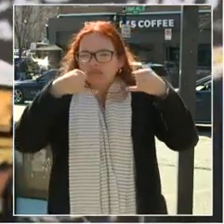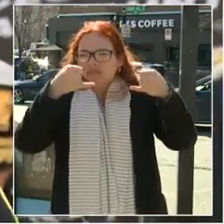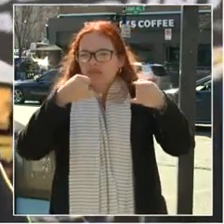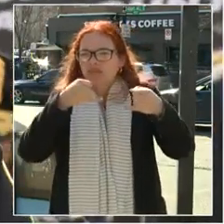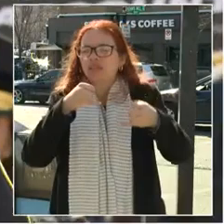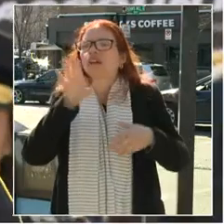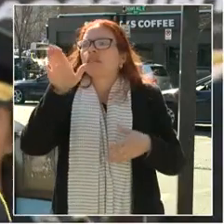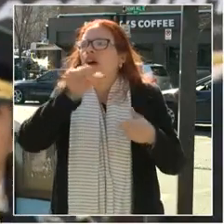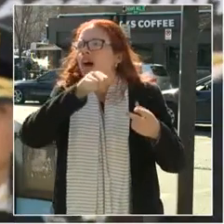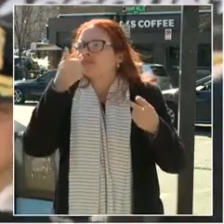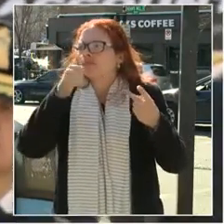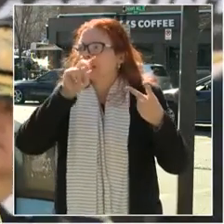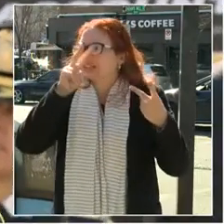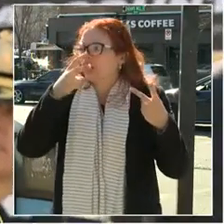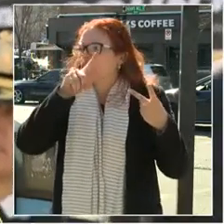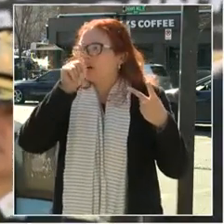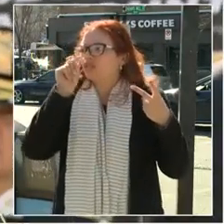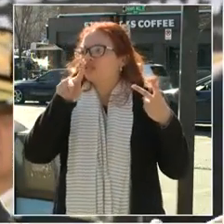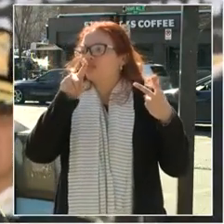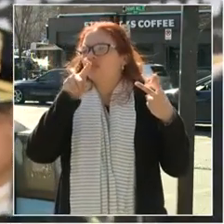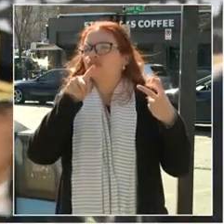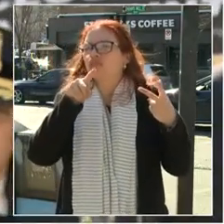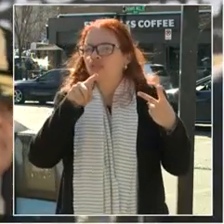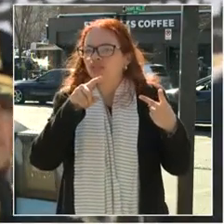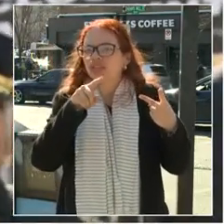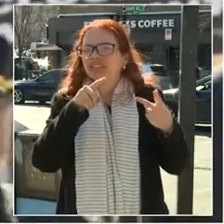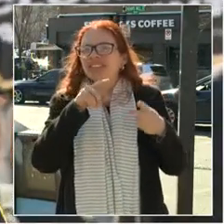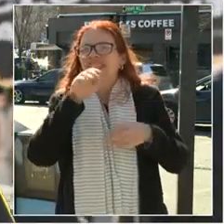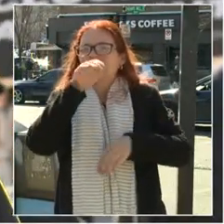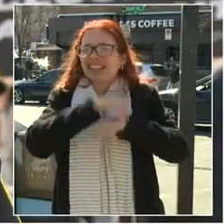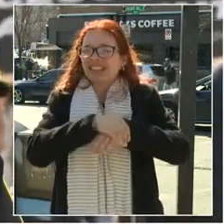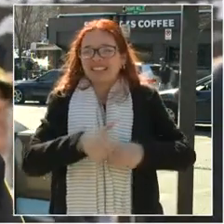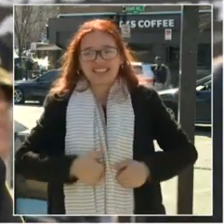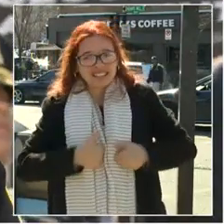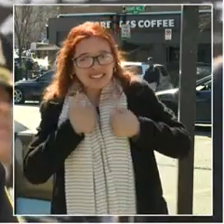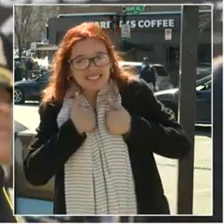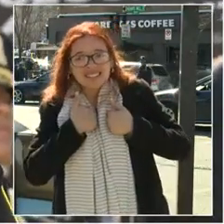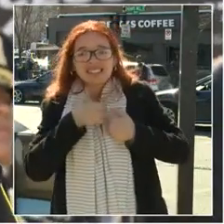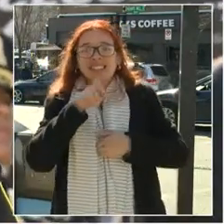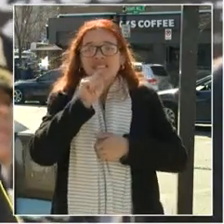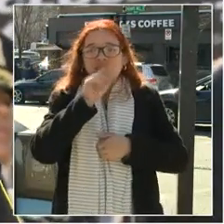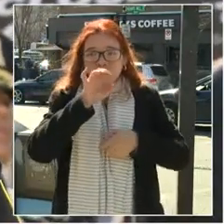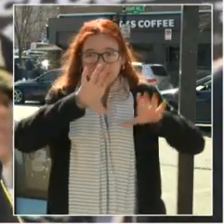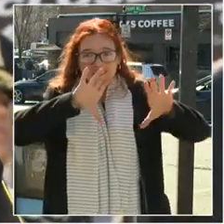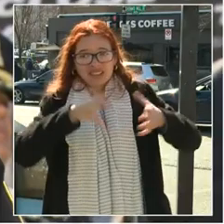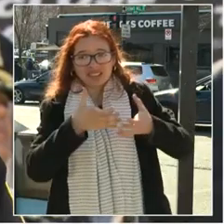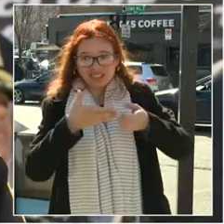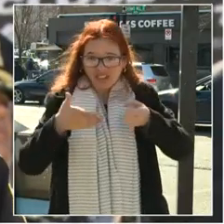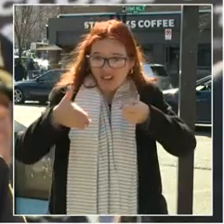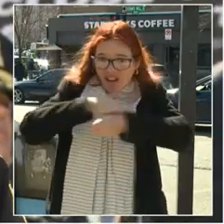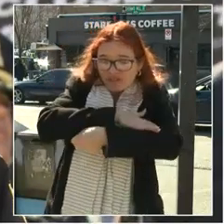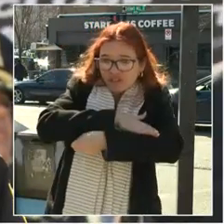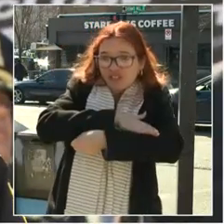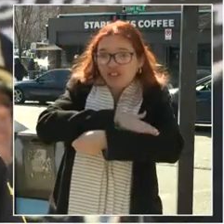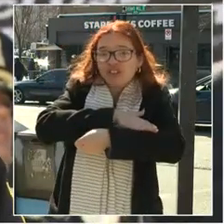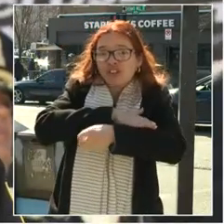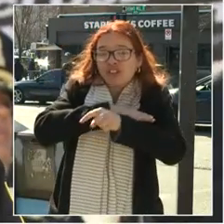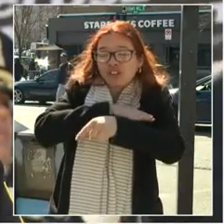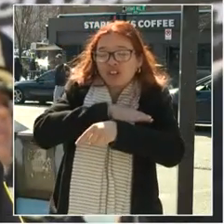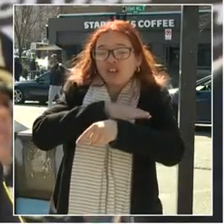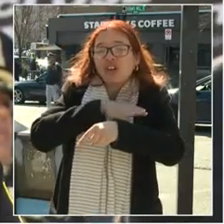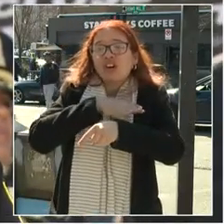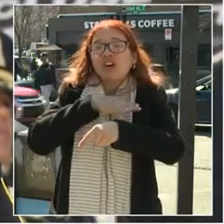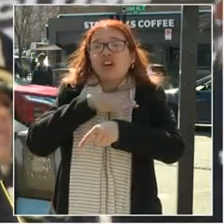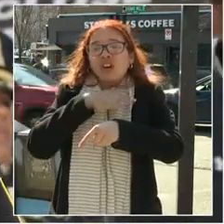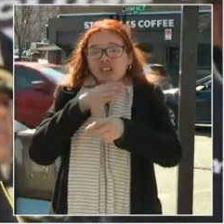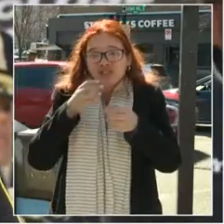Yes, does the nightlife task force include coverage of the streets leading into the nightlife? Because